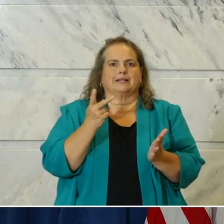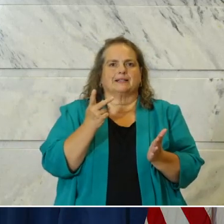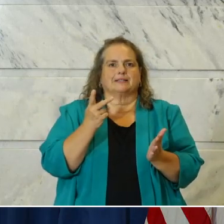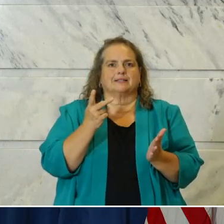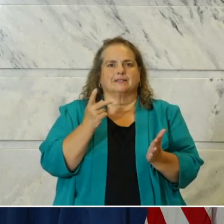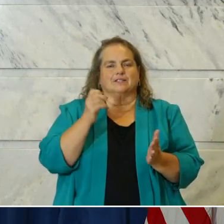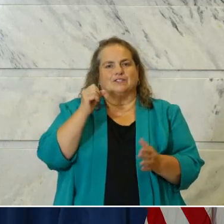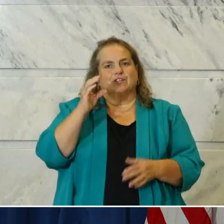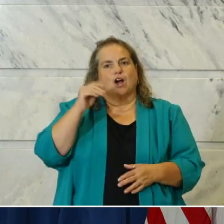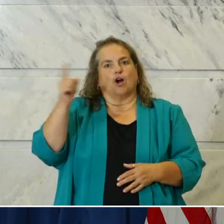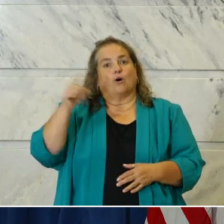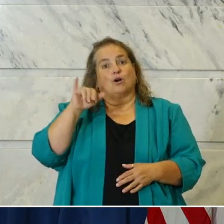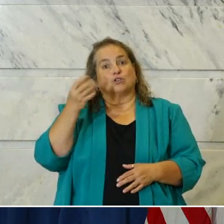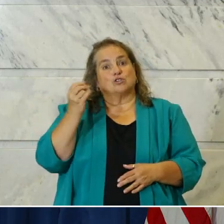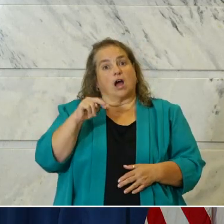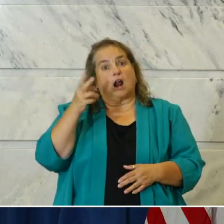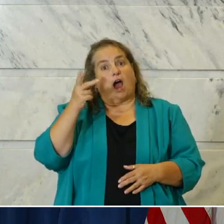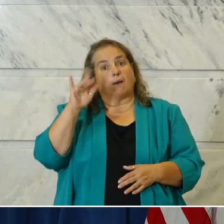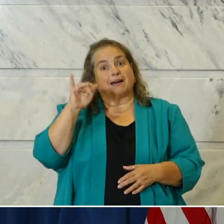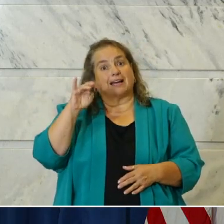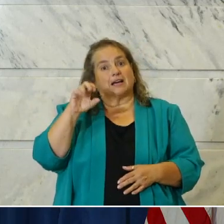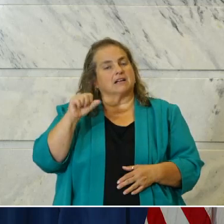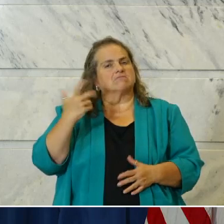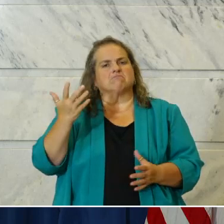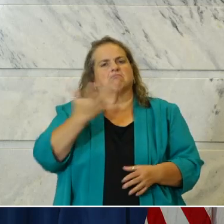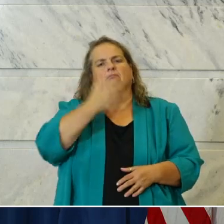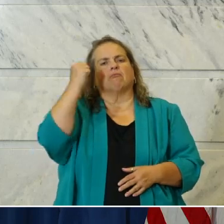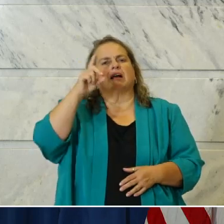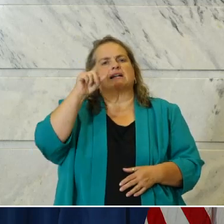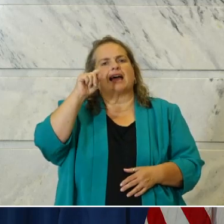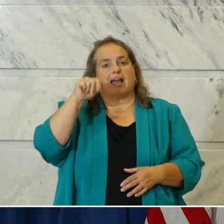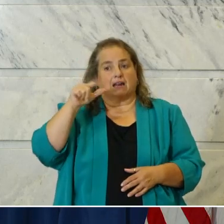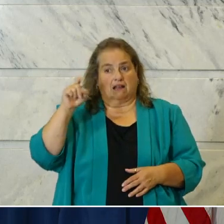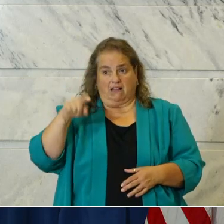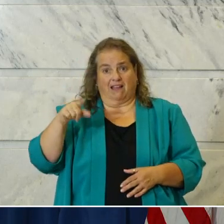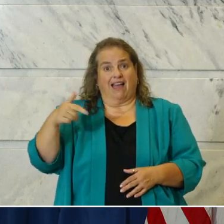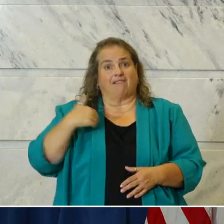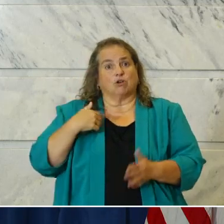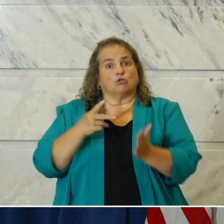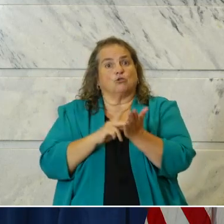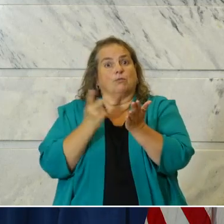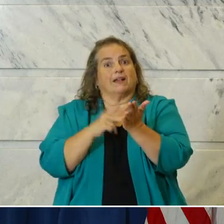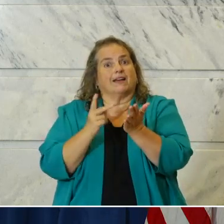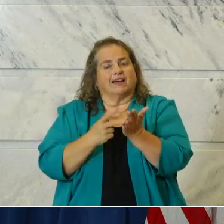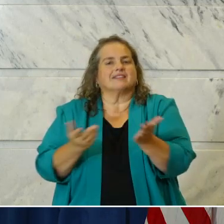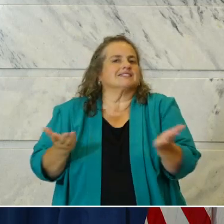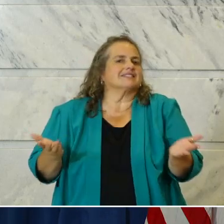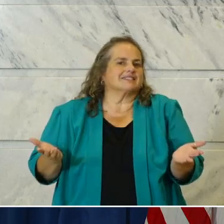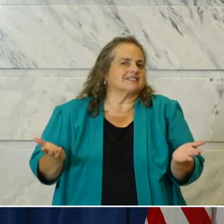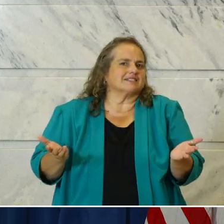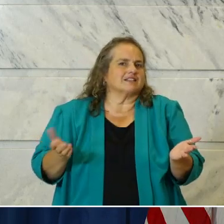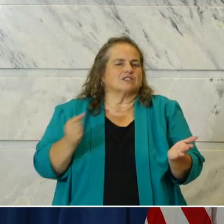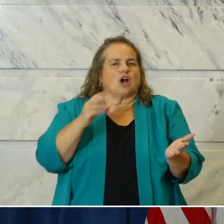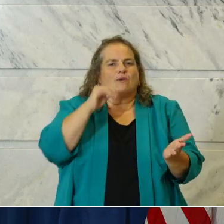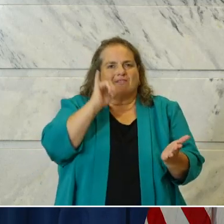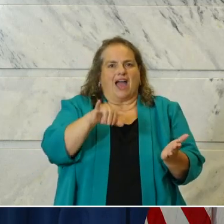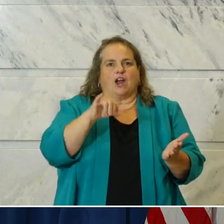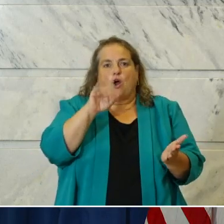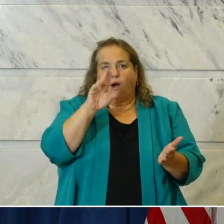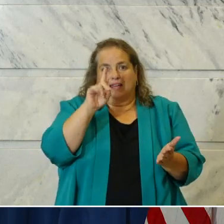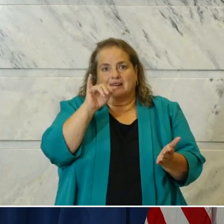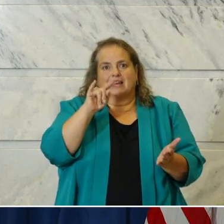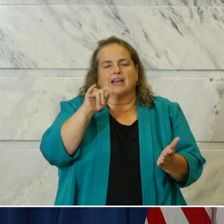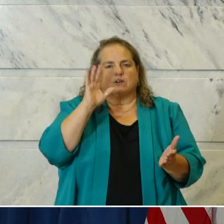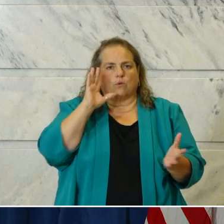duplicates from yesterday. The day before it was about the same, and it's all of that audit that changes what would be our